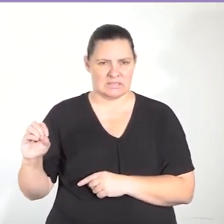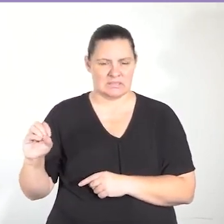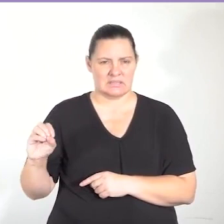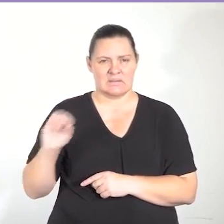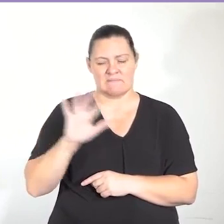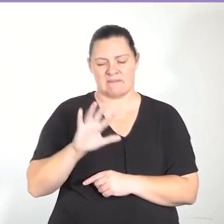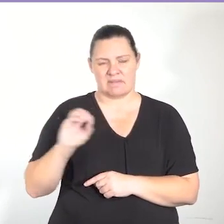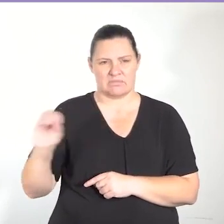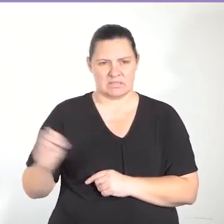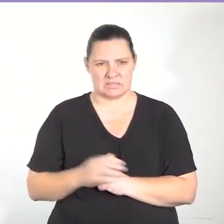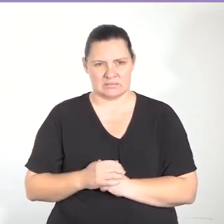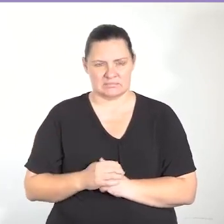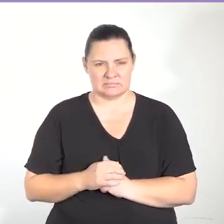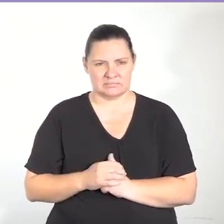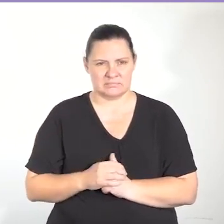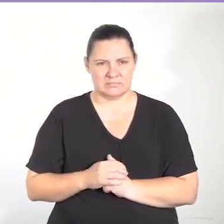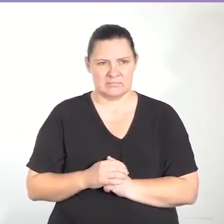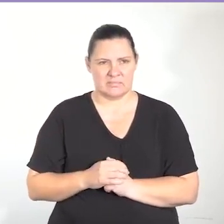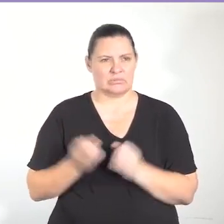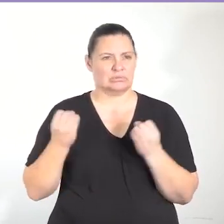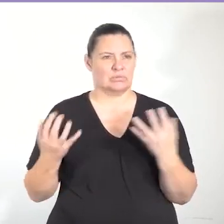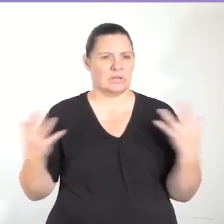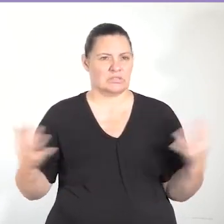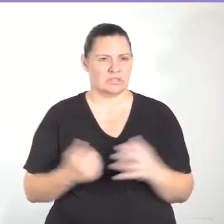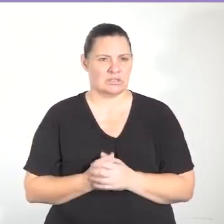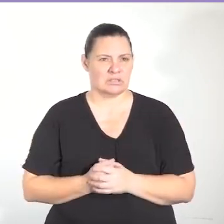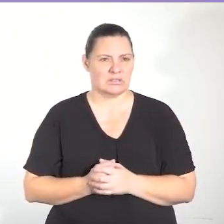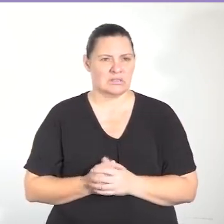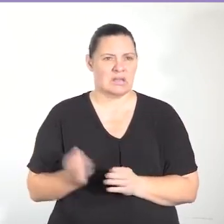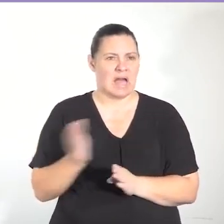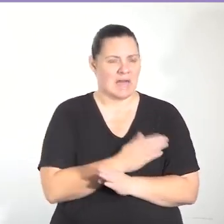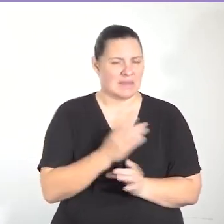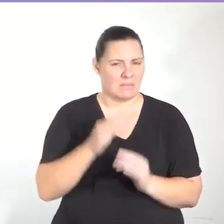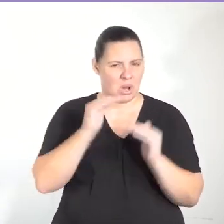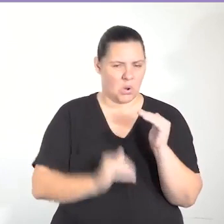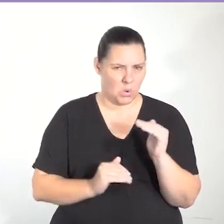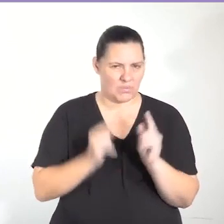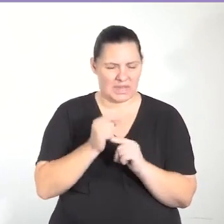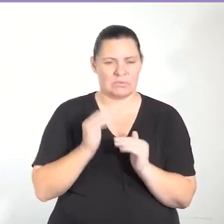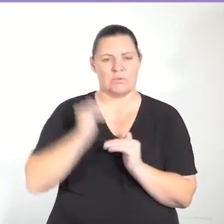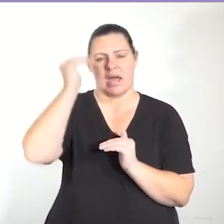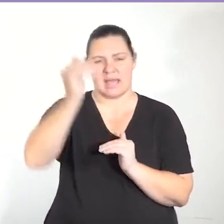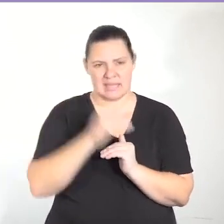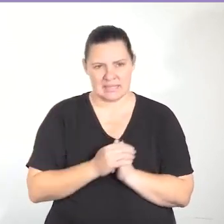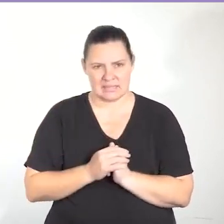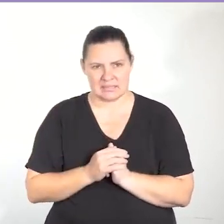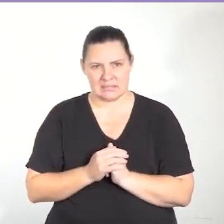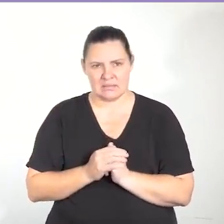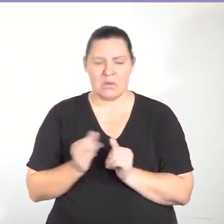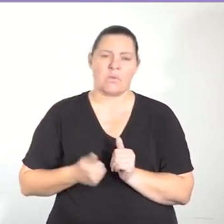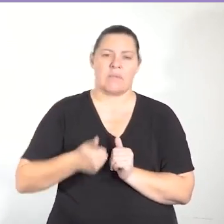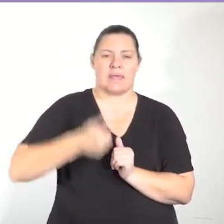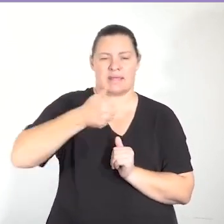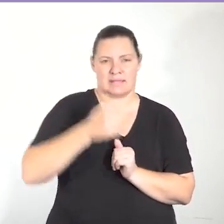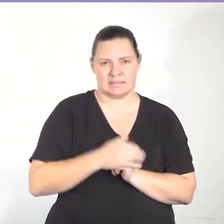us 500. But then now that is too much. The other numbers were too low. That one was too high. So we need